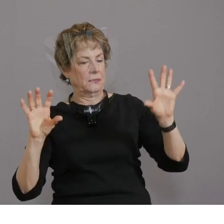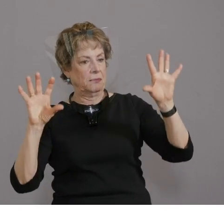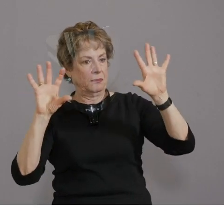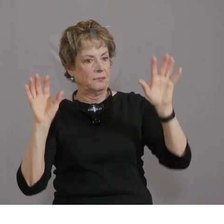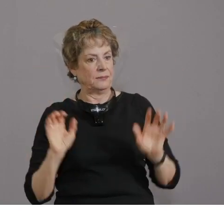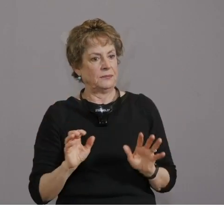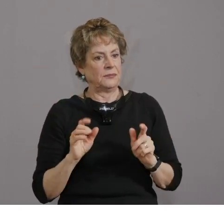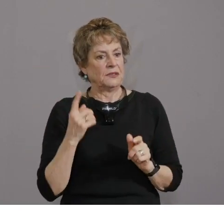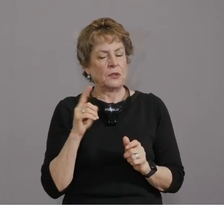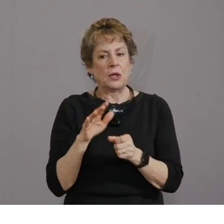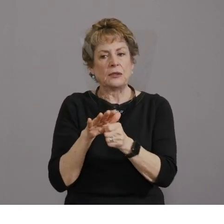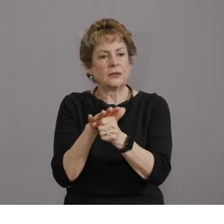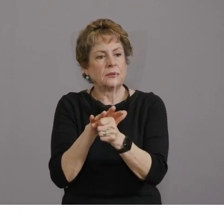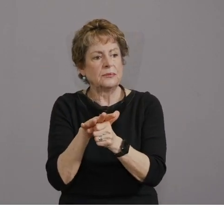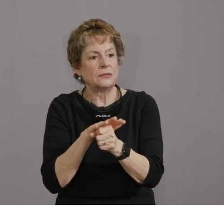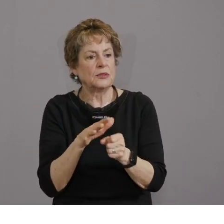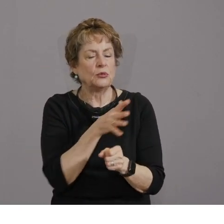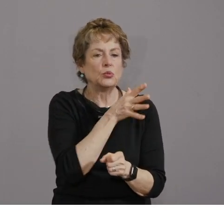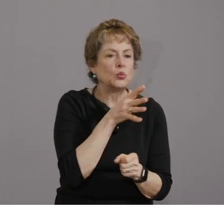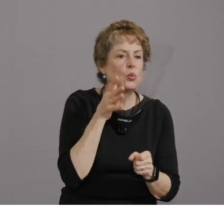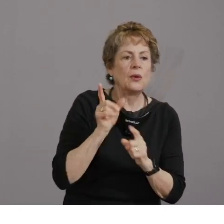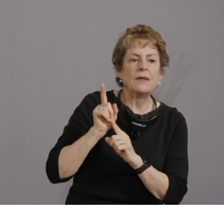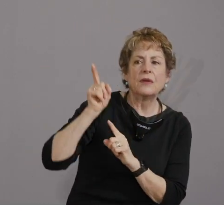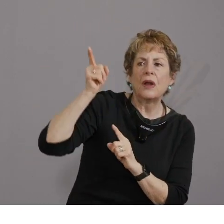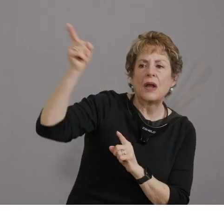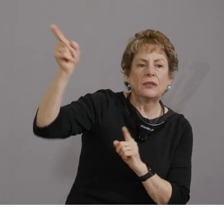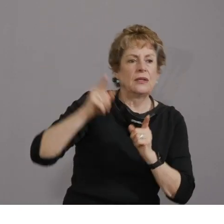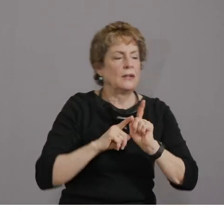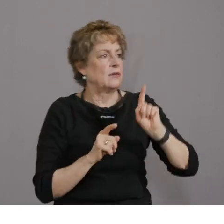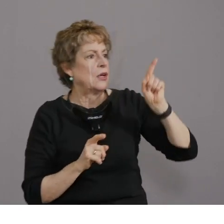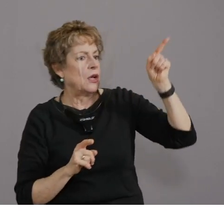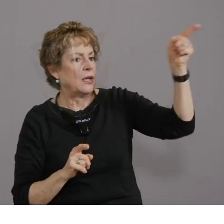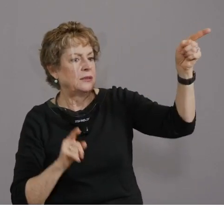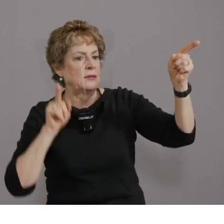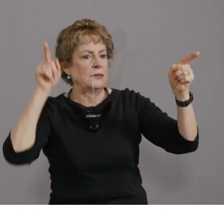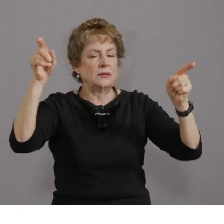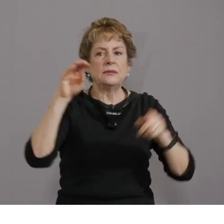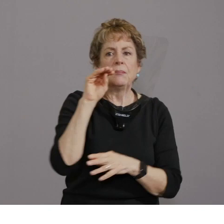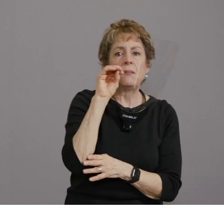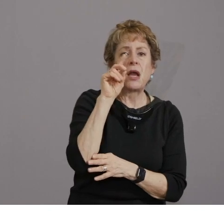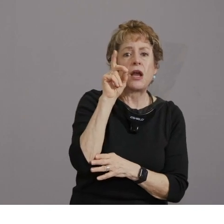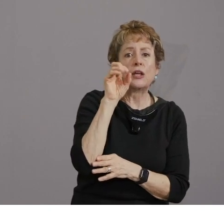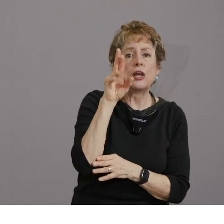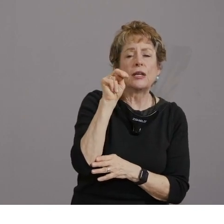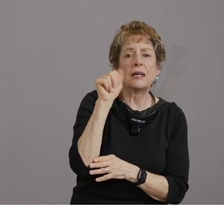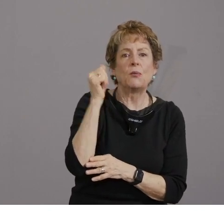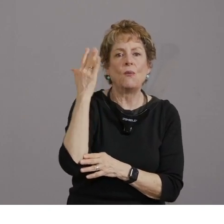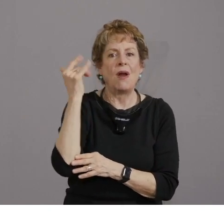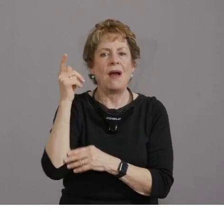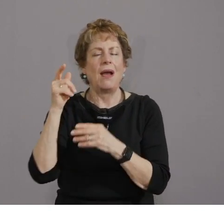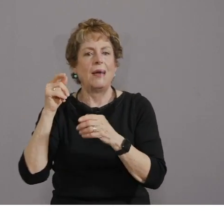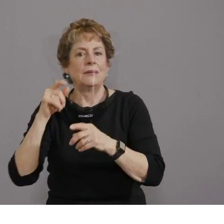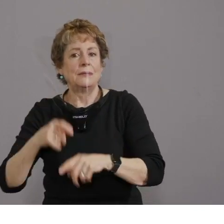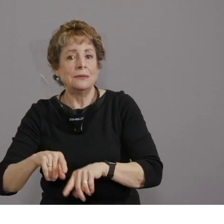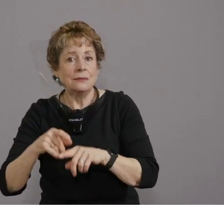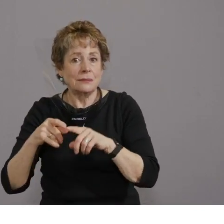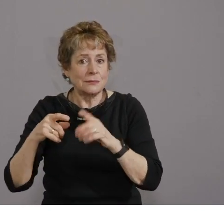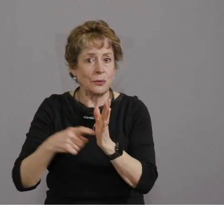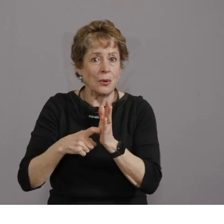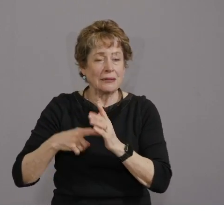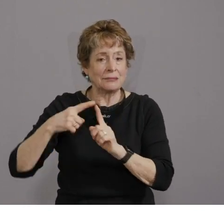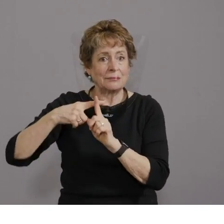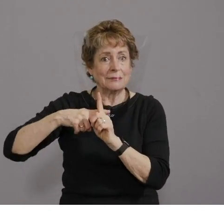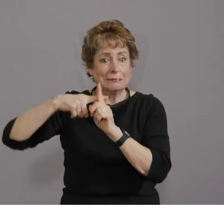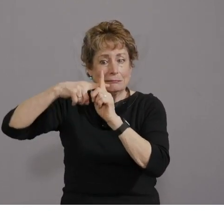In addition to receiving those first doses of Pfizer and Moderna vaccine, we have received our second